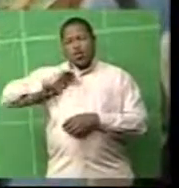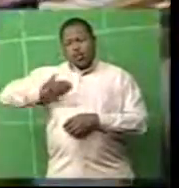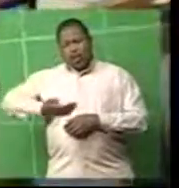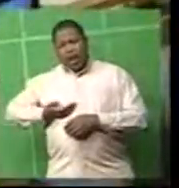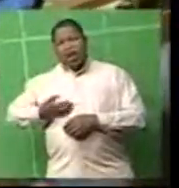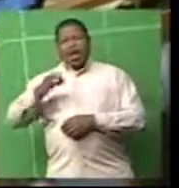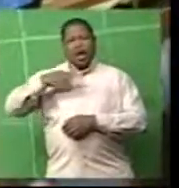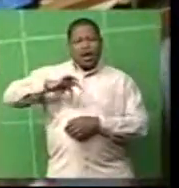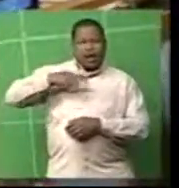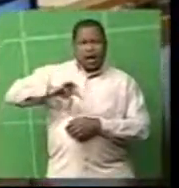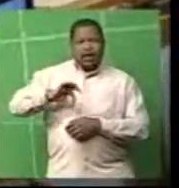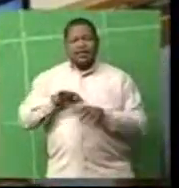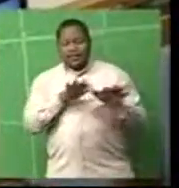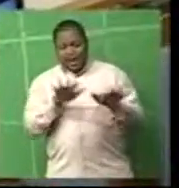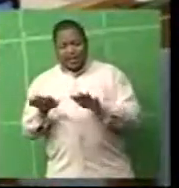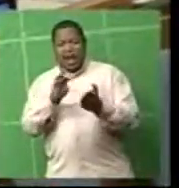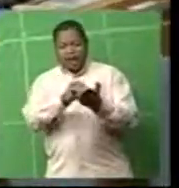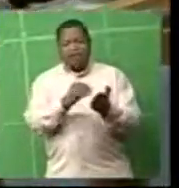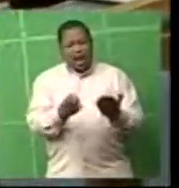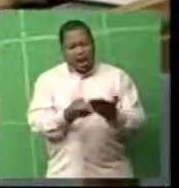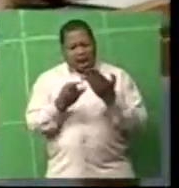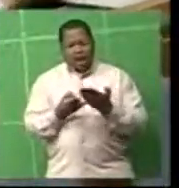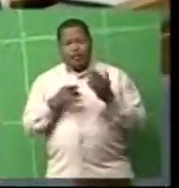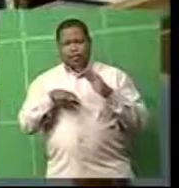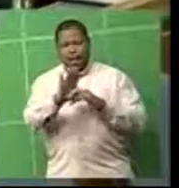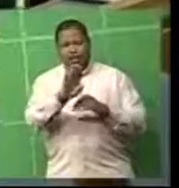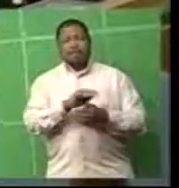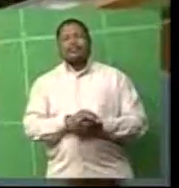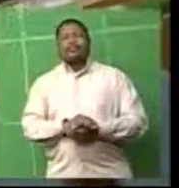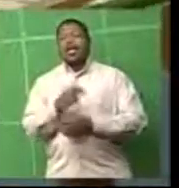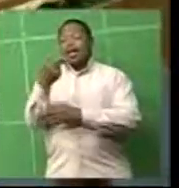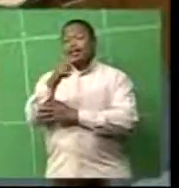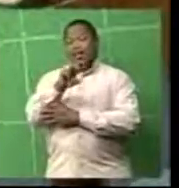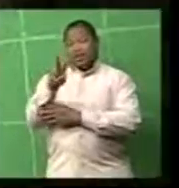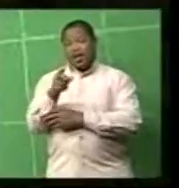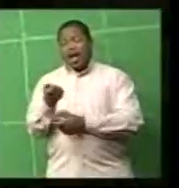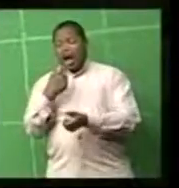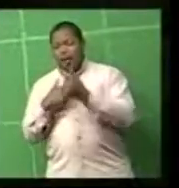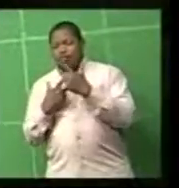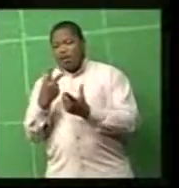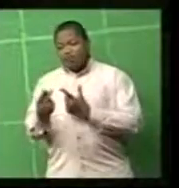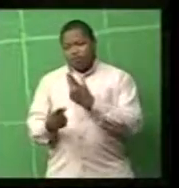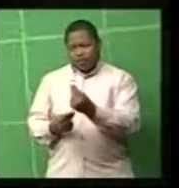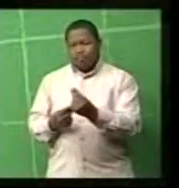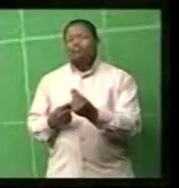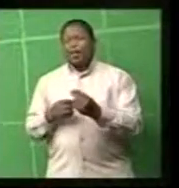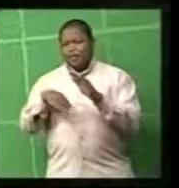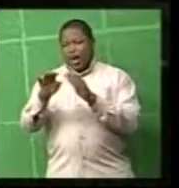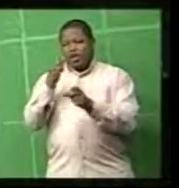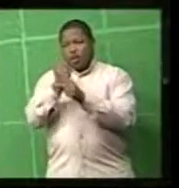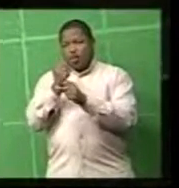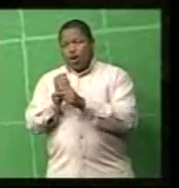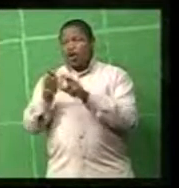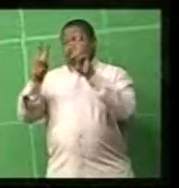needs to be extended beyond the health system and people who are living with HIV